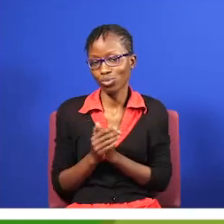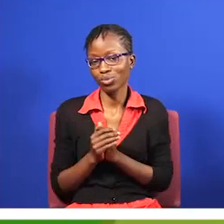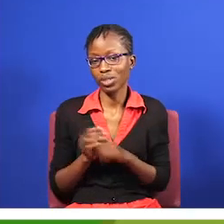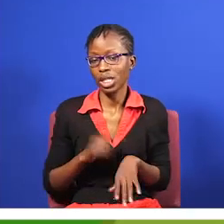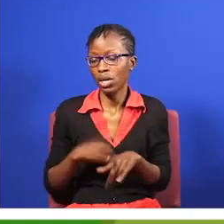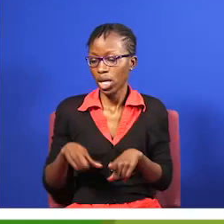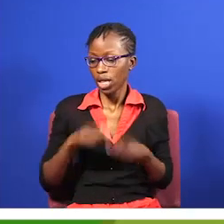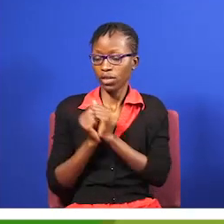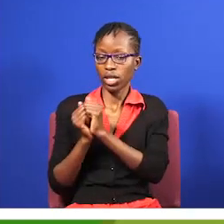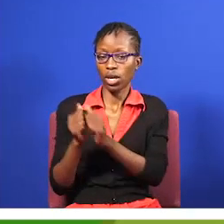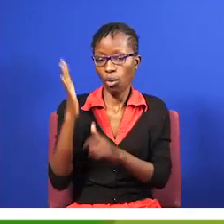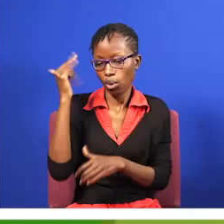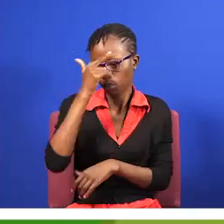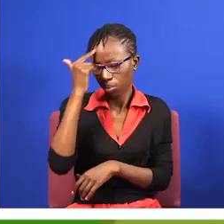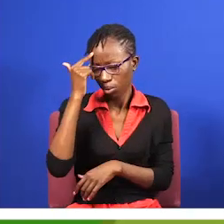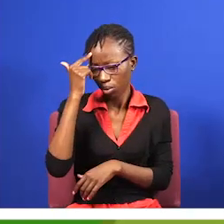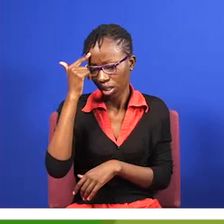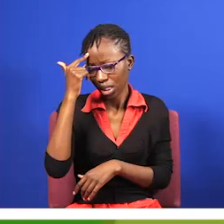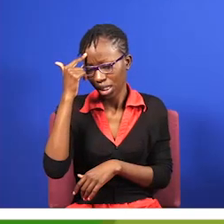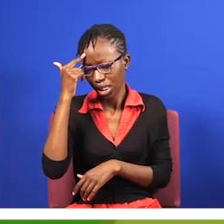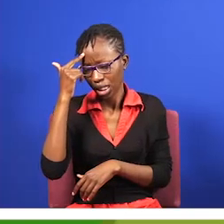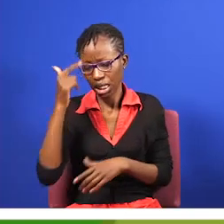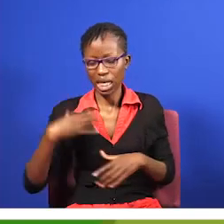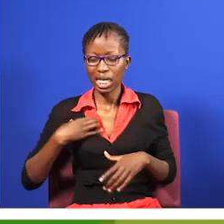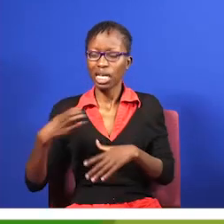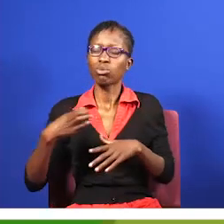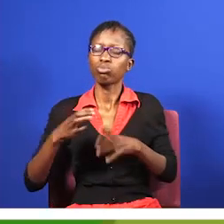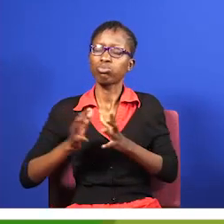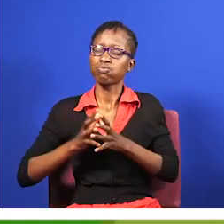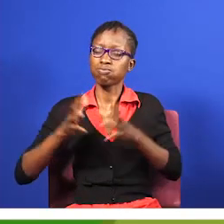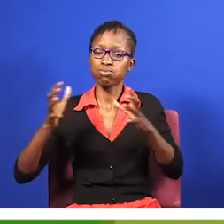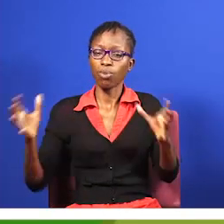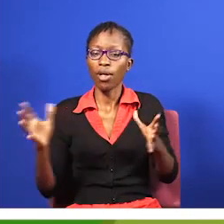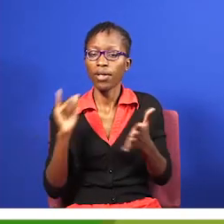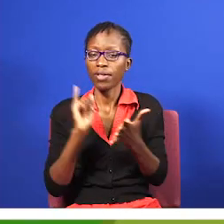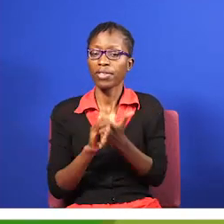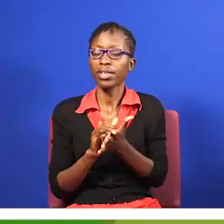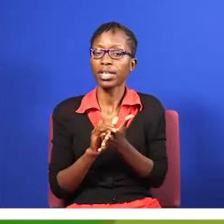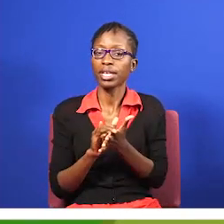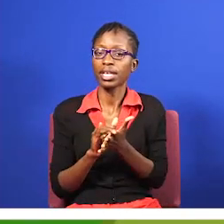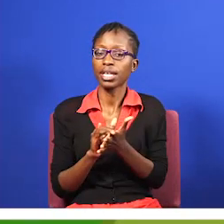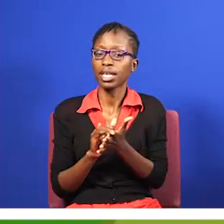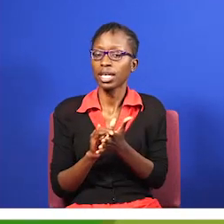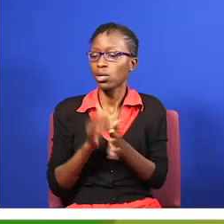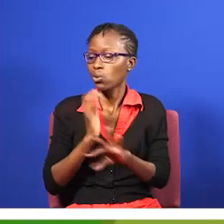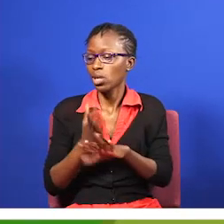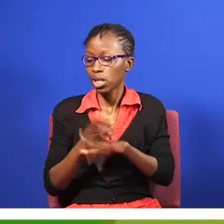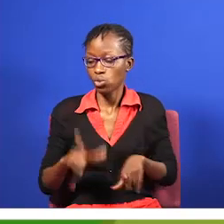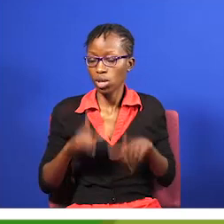stayed together, for their possessions were so great that they were not able to